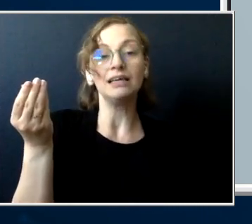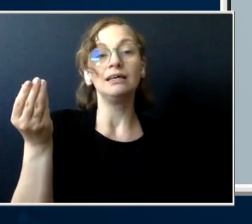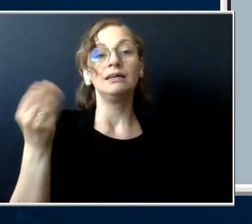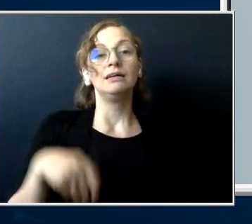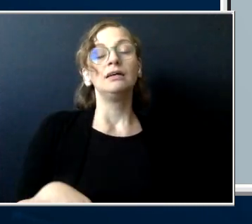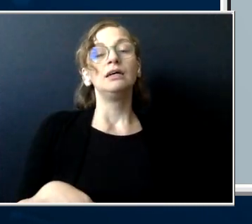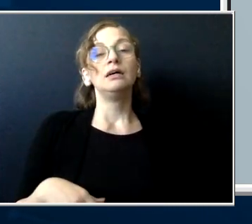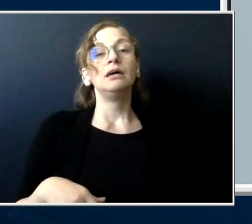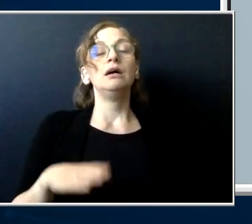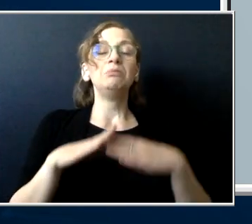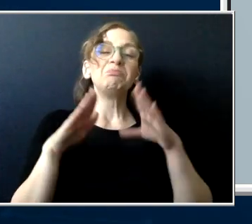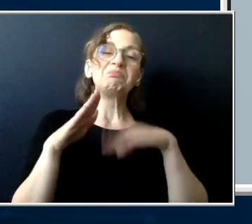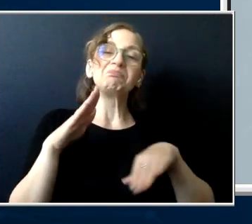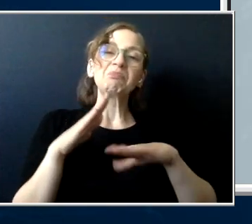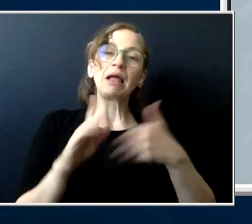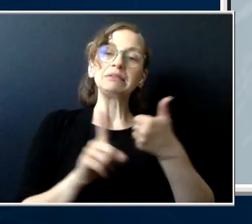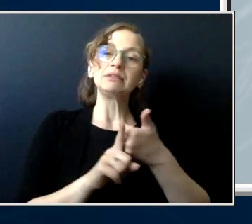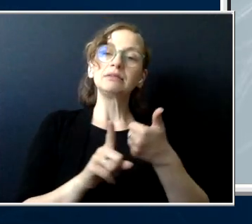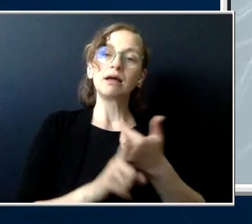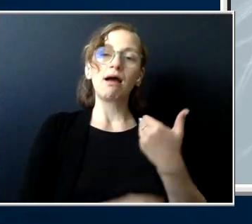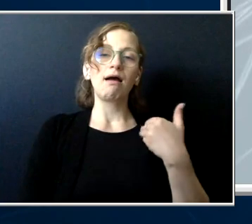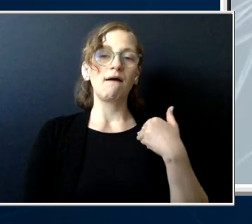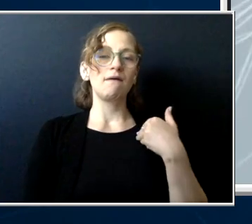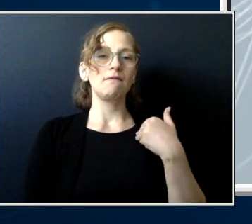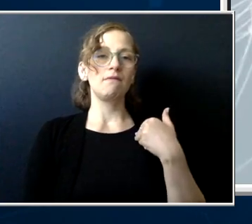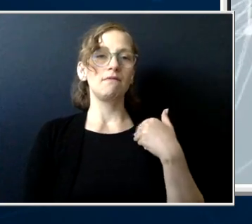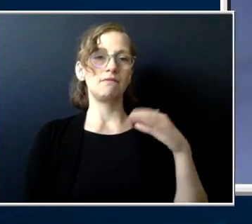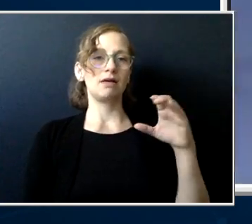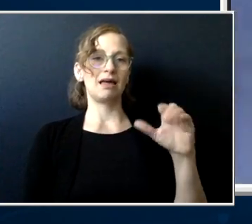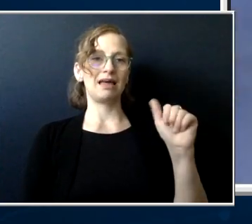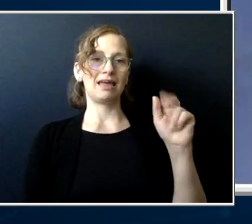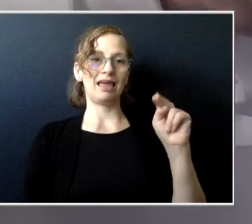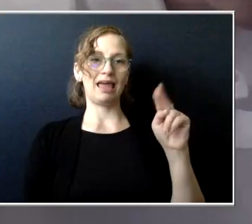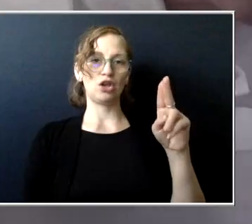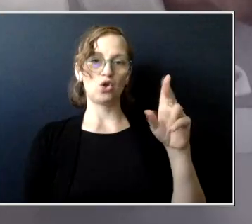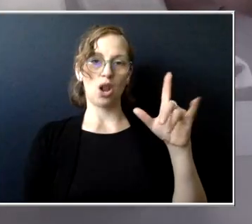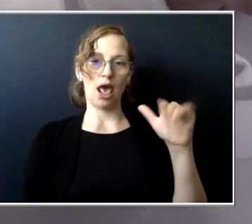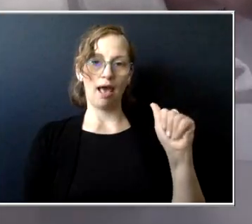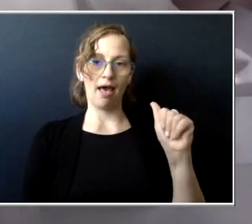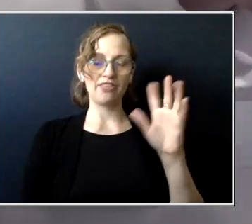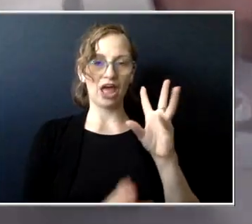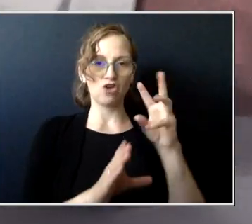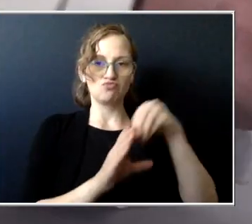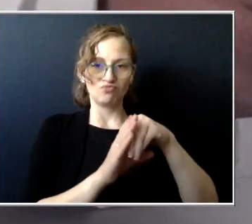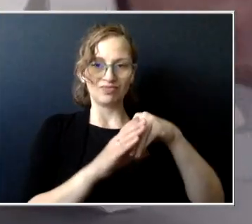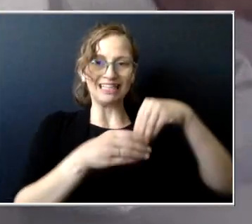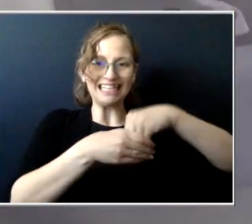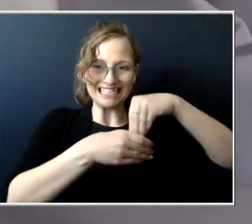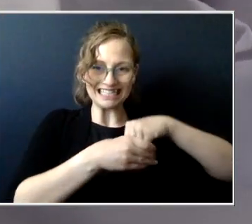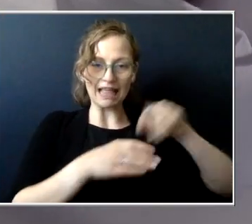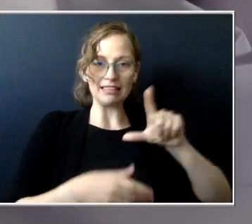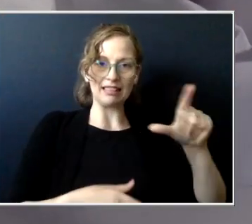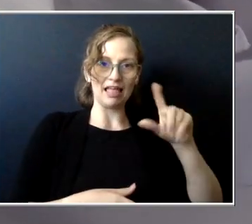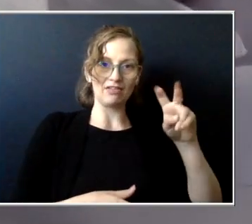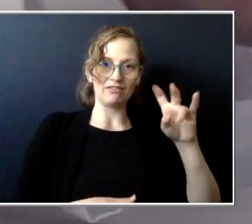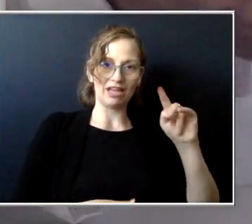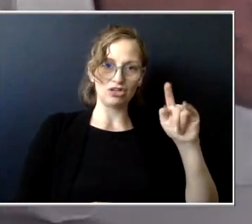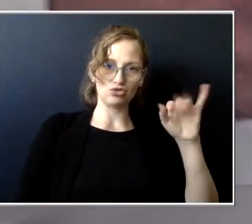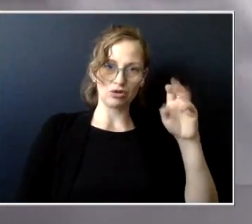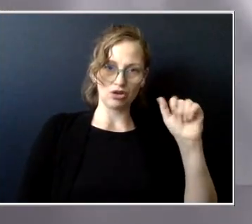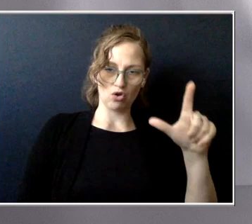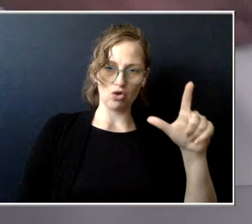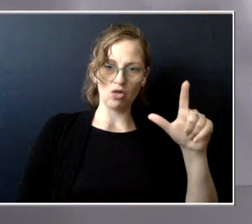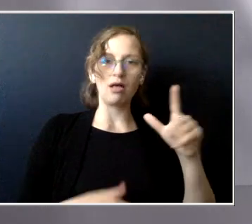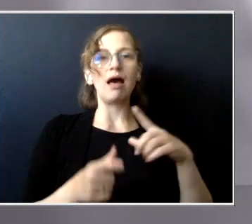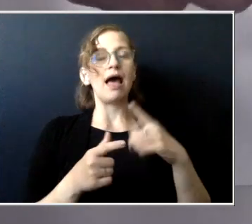a cannula that sits inside the left ventricle, and it has an outflow graft, and in the middle is the pump. And so